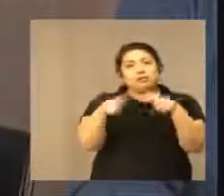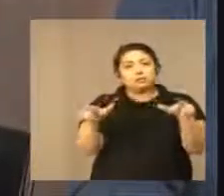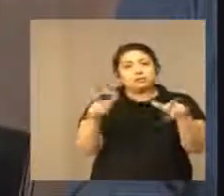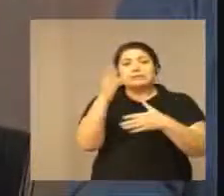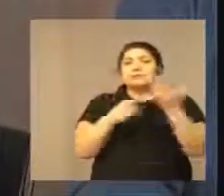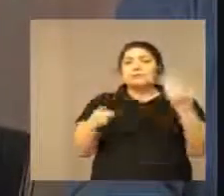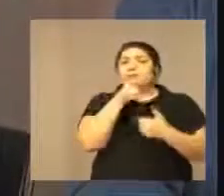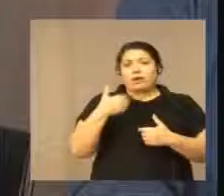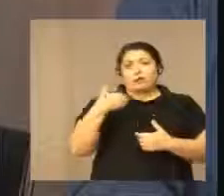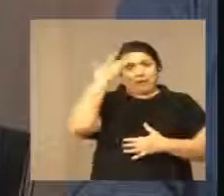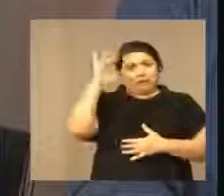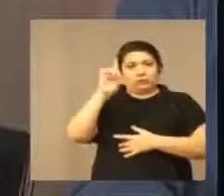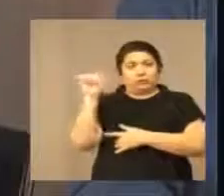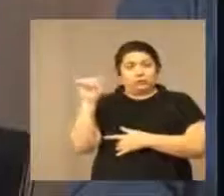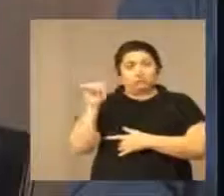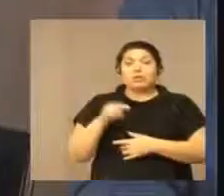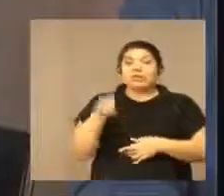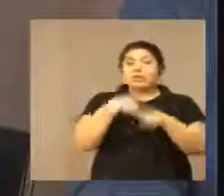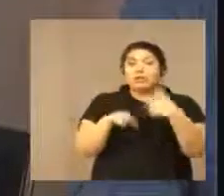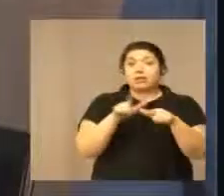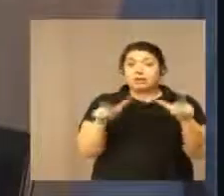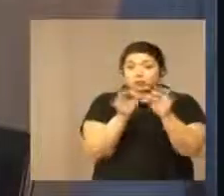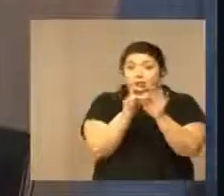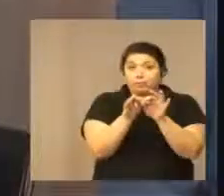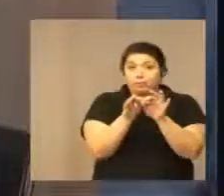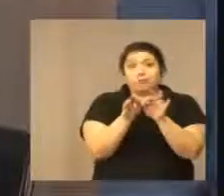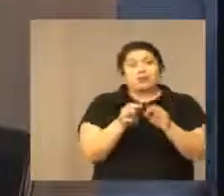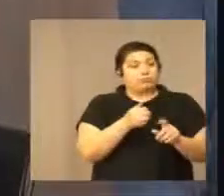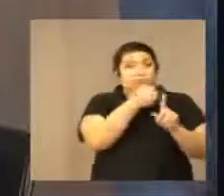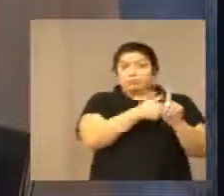disabilities, sign language interpretation for those that are deaf,